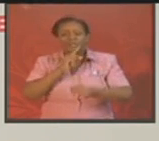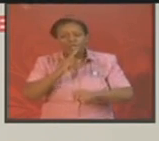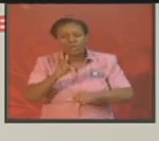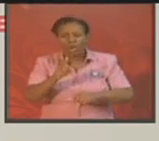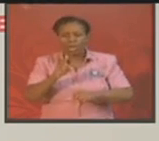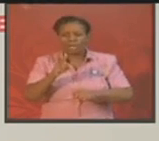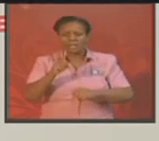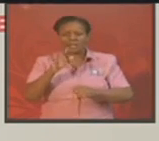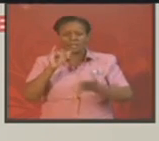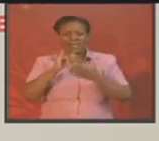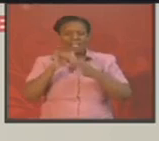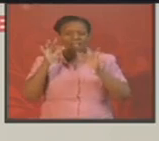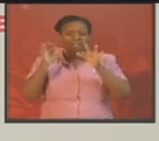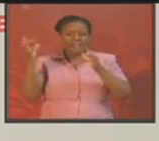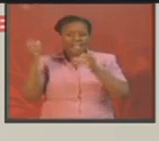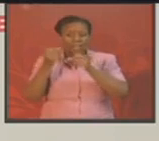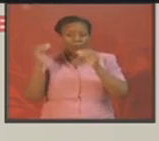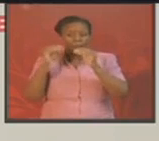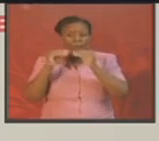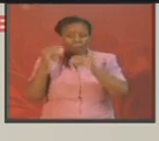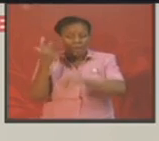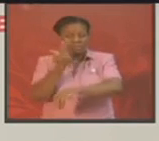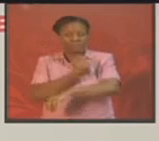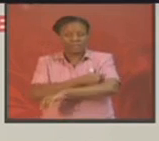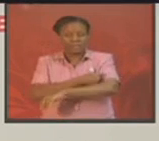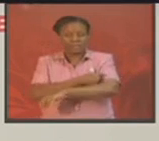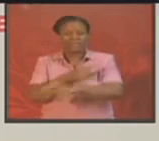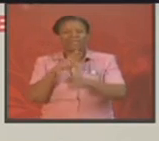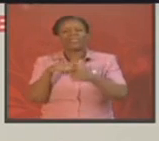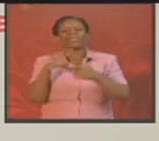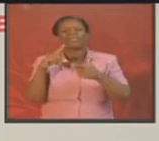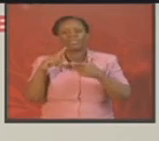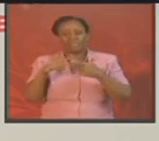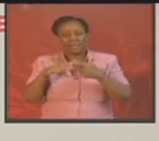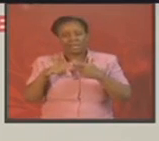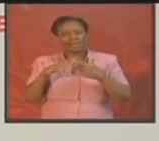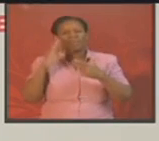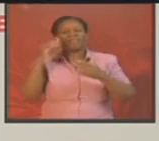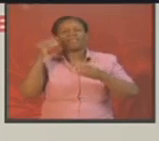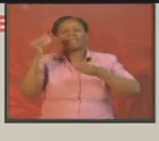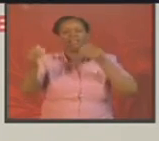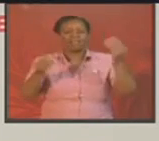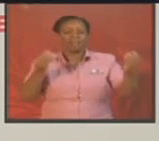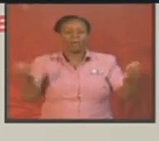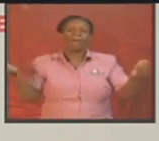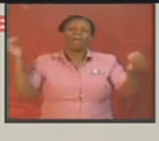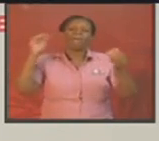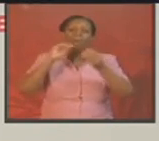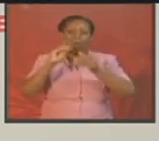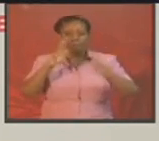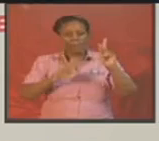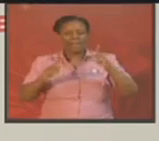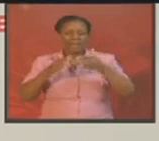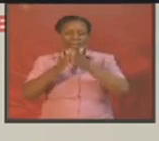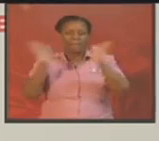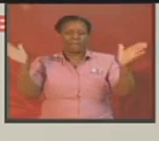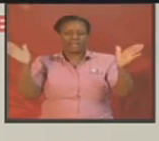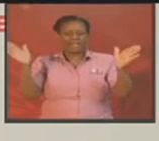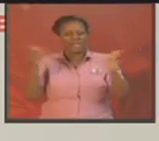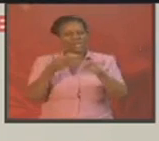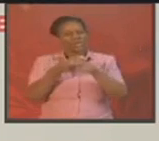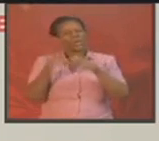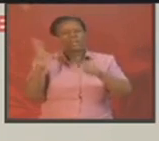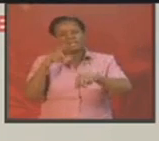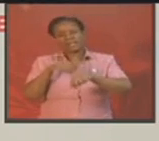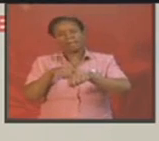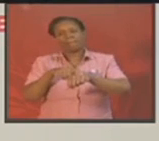more and more vaccines, we can vaccinate higher percentages of the population in the shortest possible space of time. But what